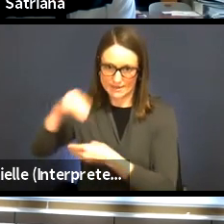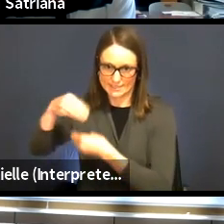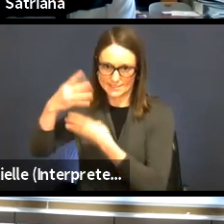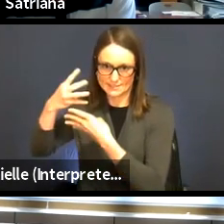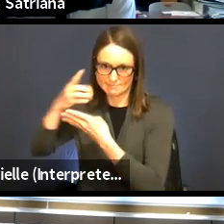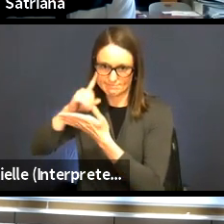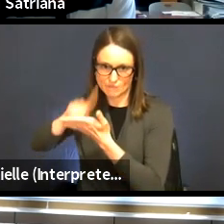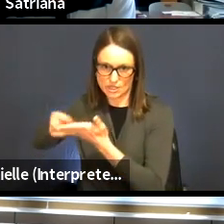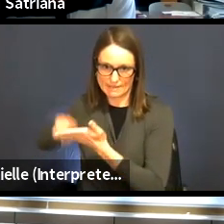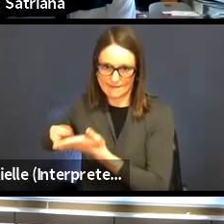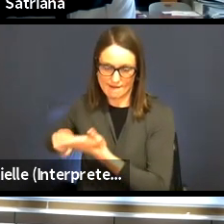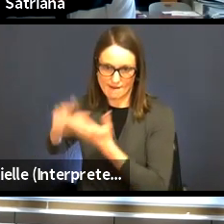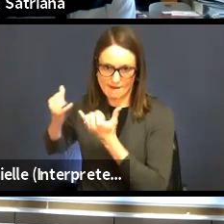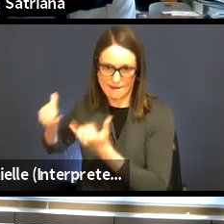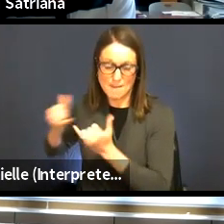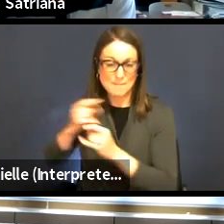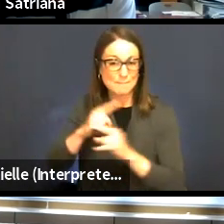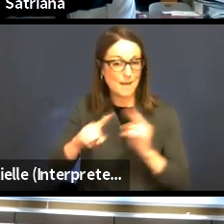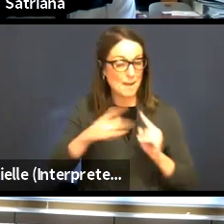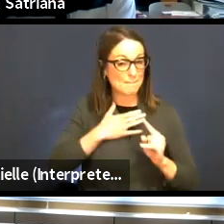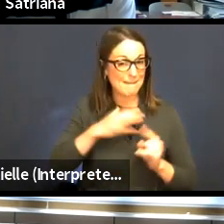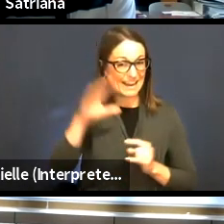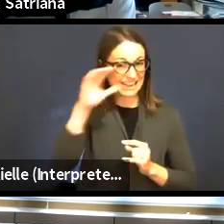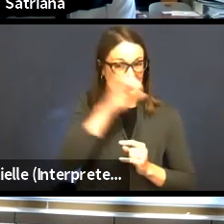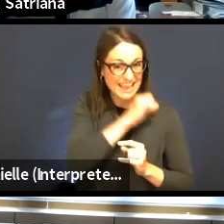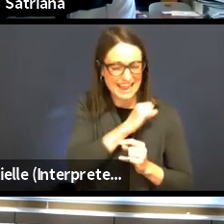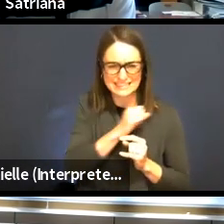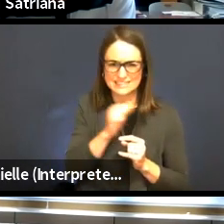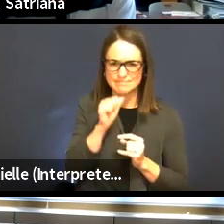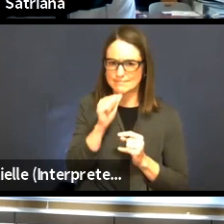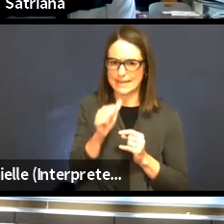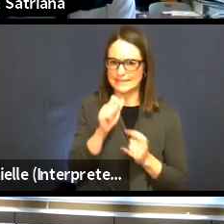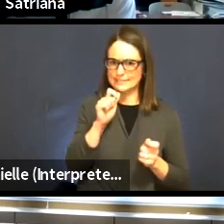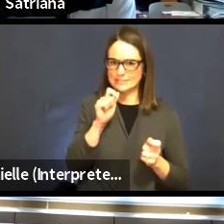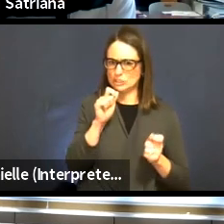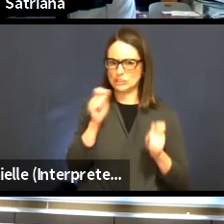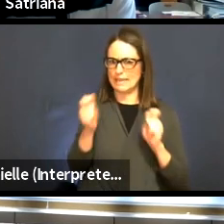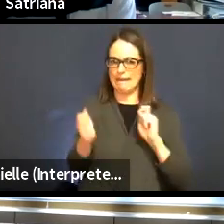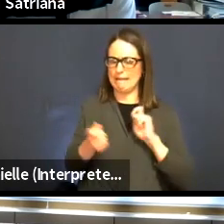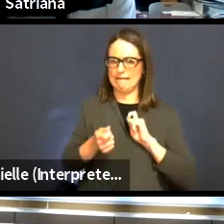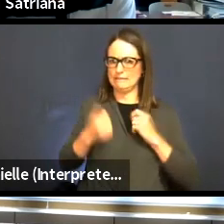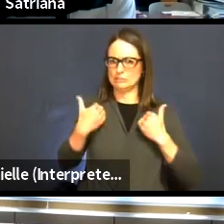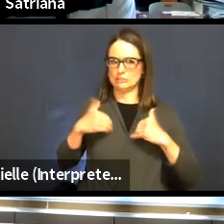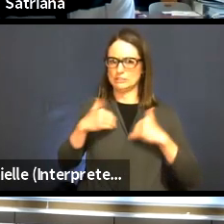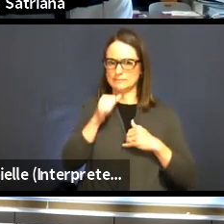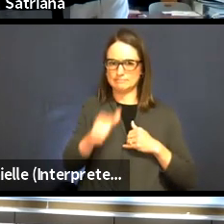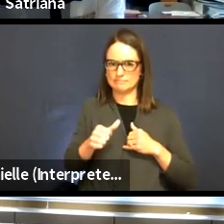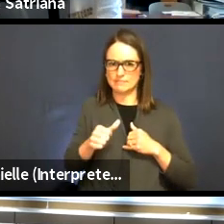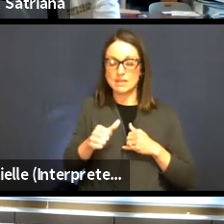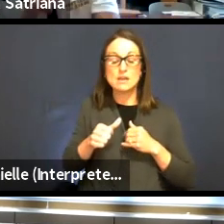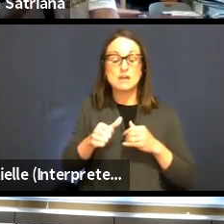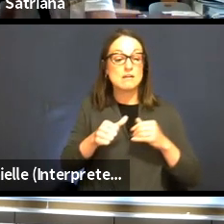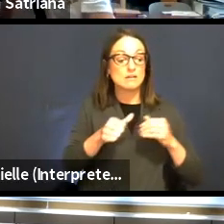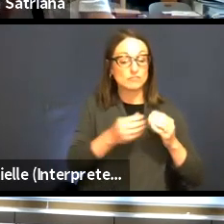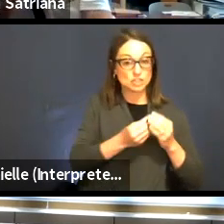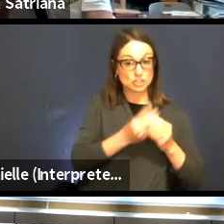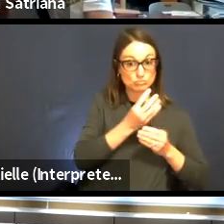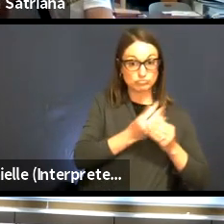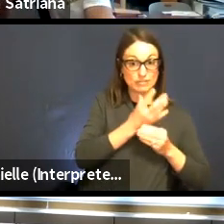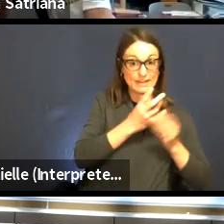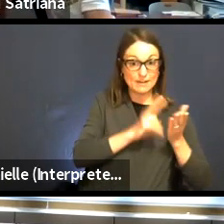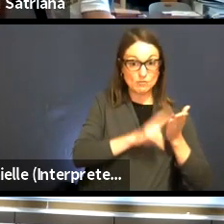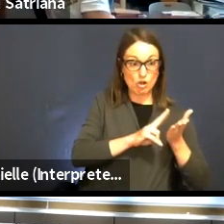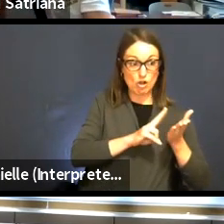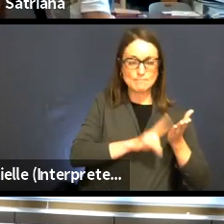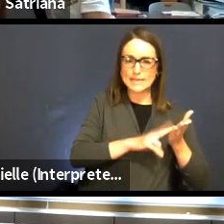guess would be that has not changed significantly. When we looked at spring enrollments, they were pretty